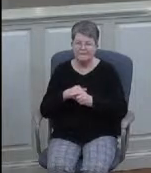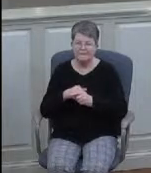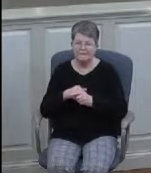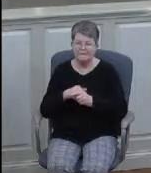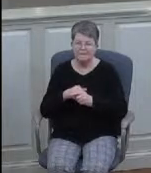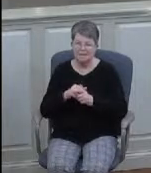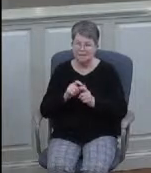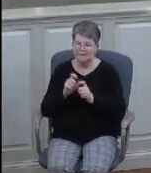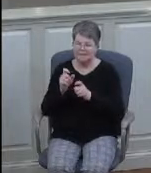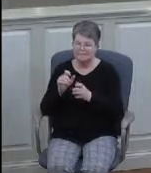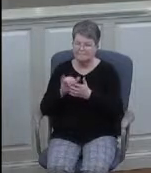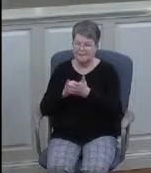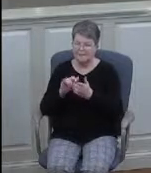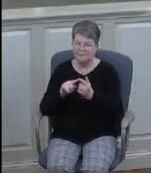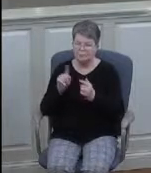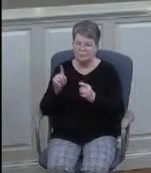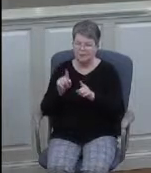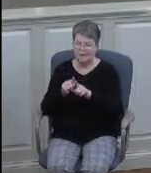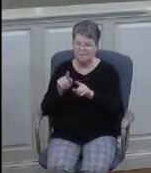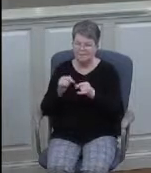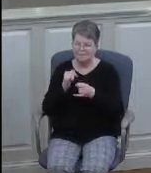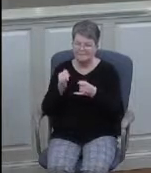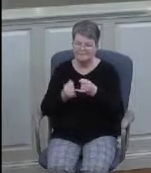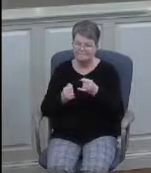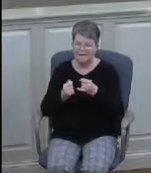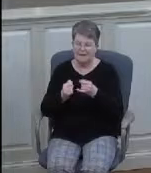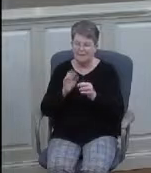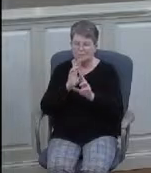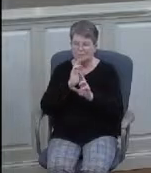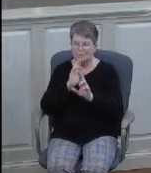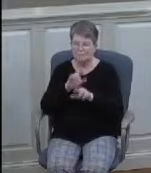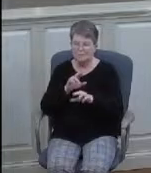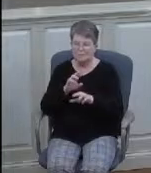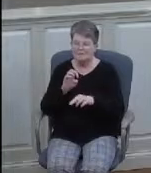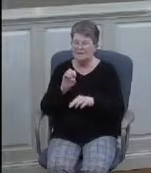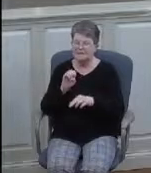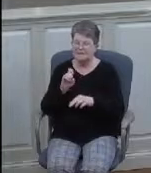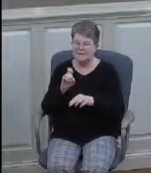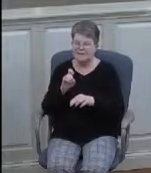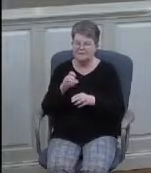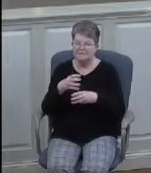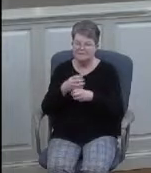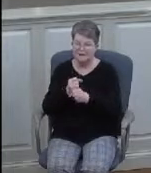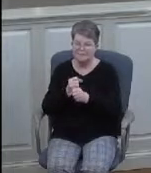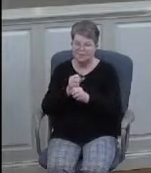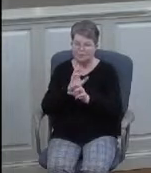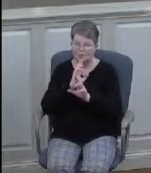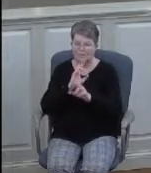giving that to you as a kind of a final report, executive summary report on my behalf.